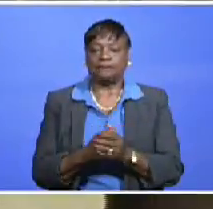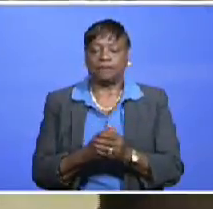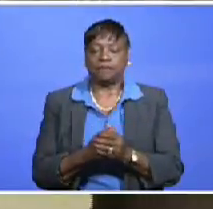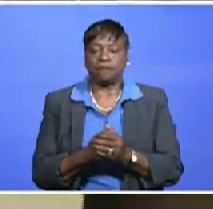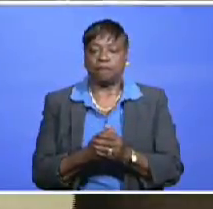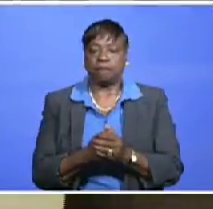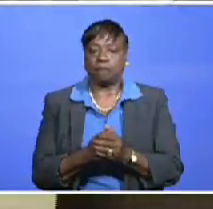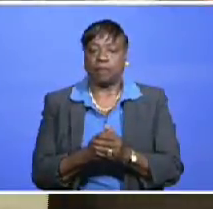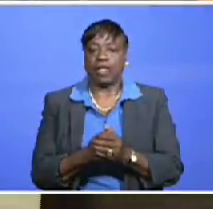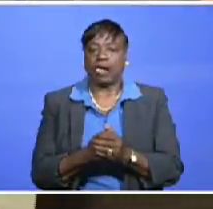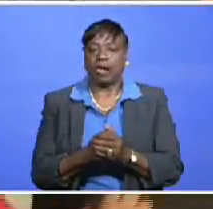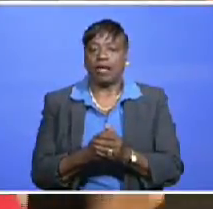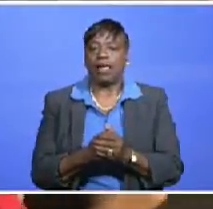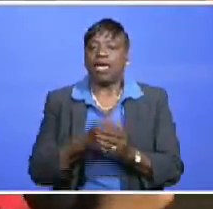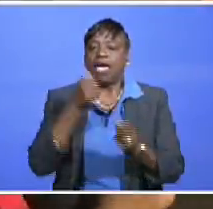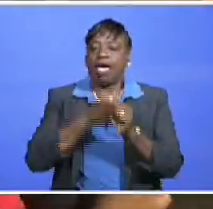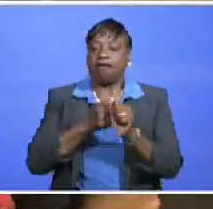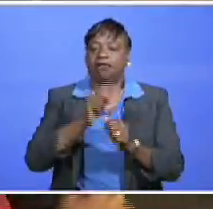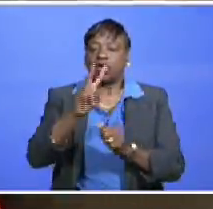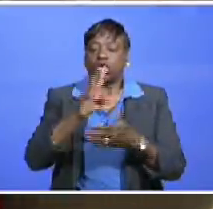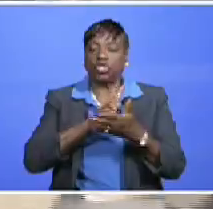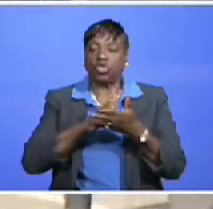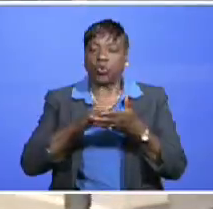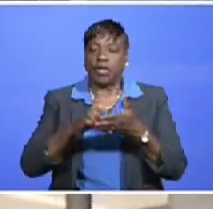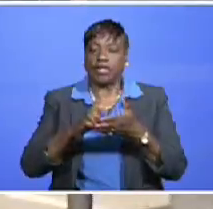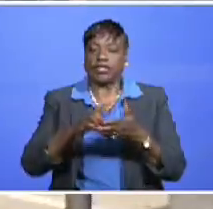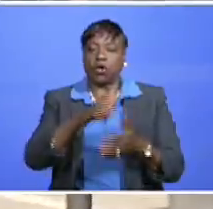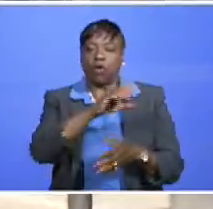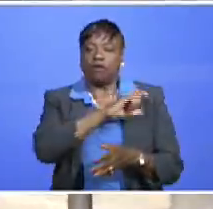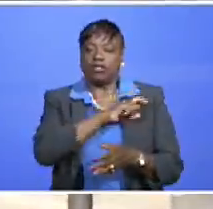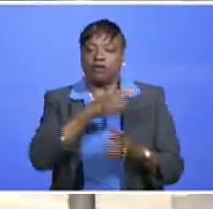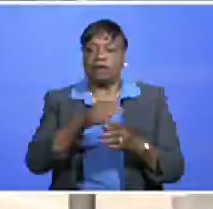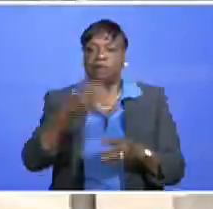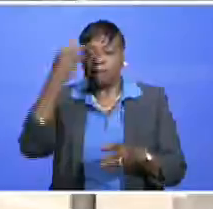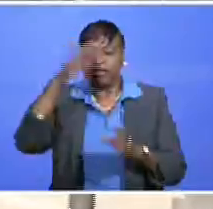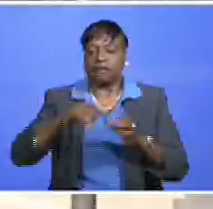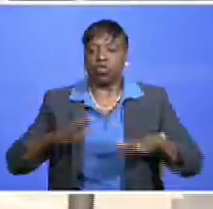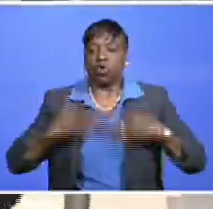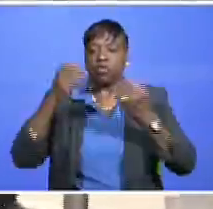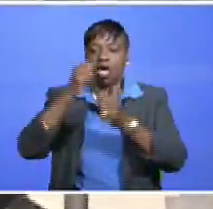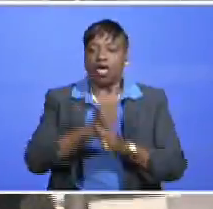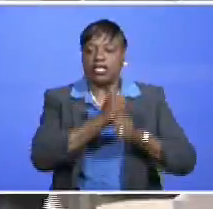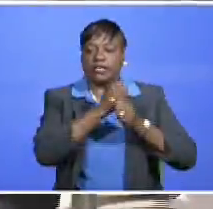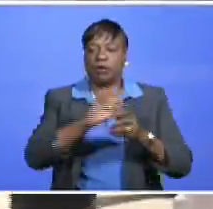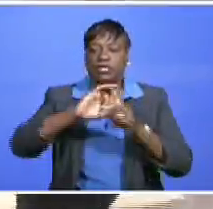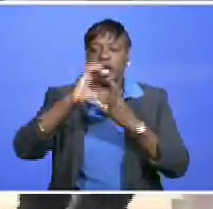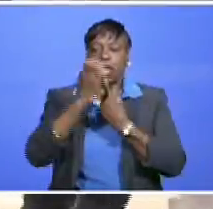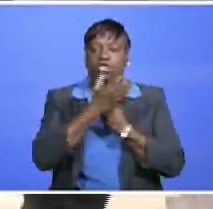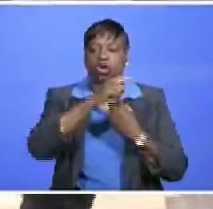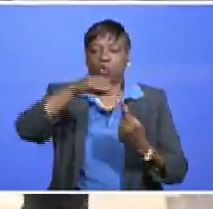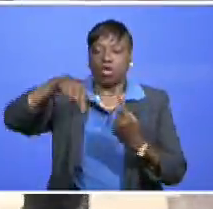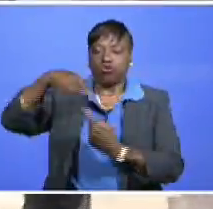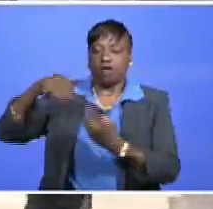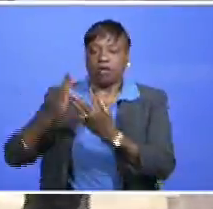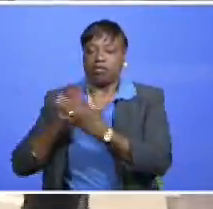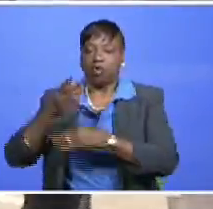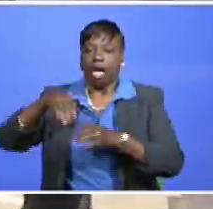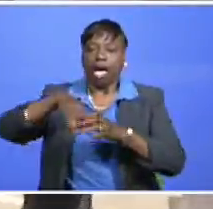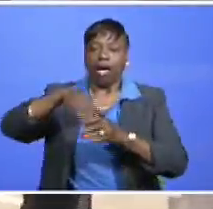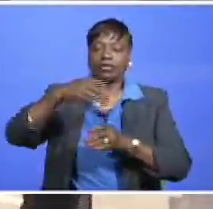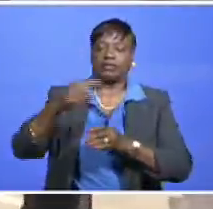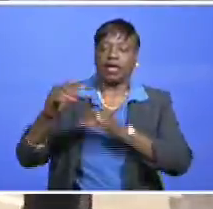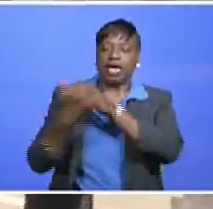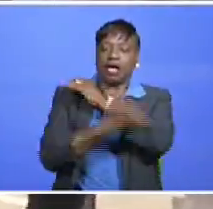Now to some culture news. Every 2 weeks, officials from the Ministry of Youth, Sports, and Culture will travel throughout the country hosting its Culture